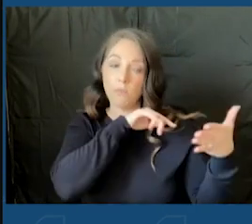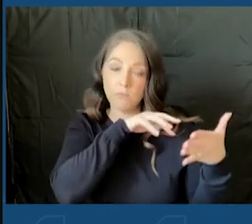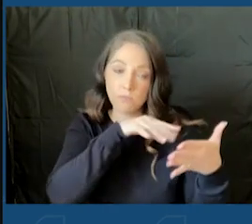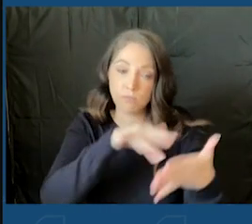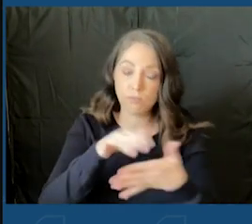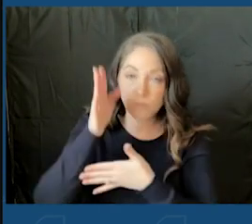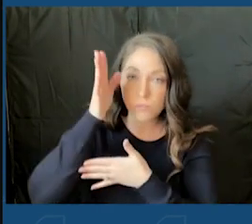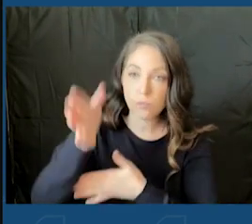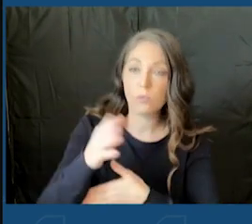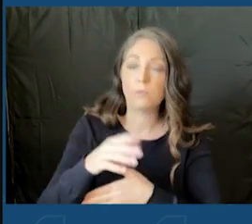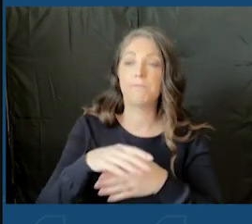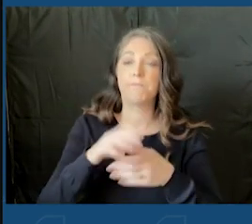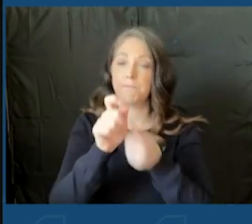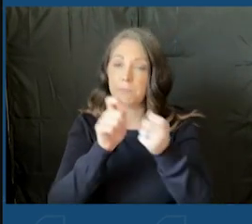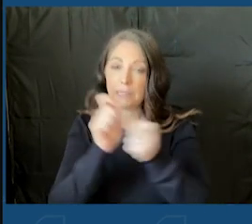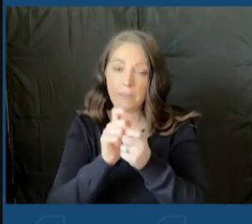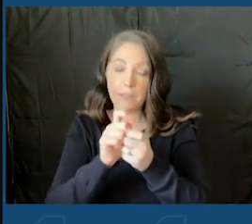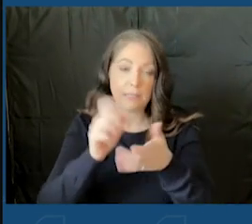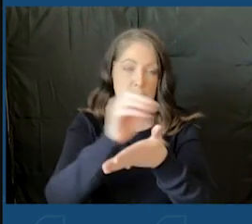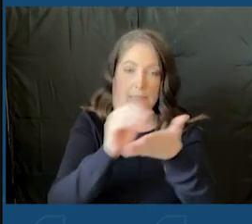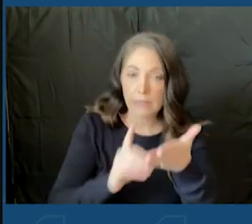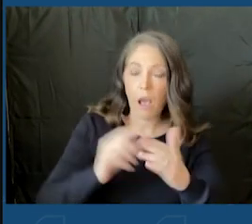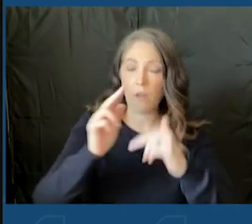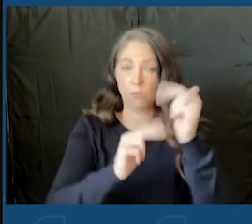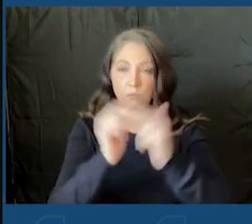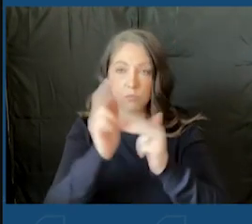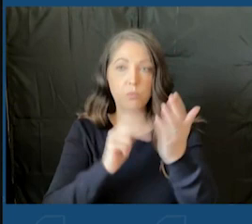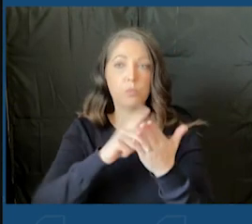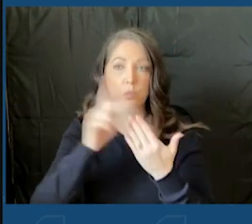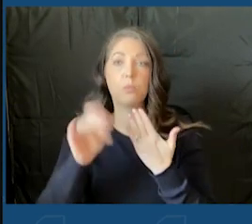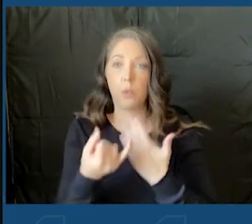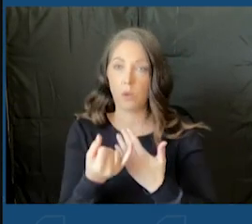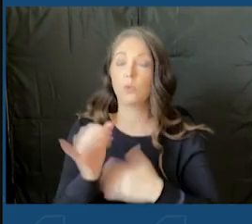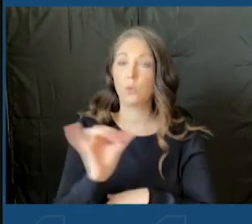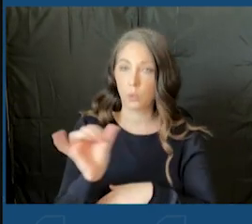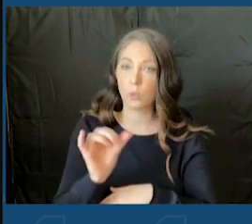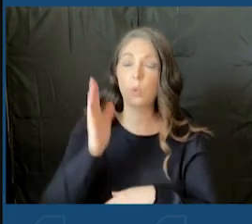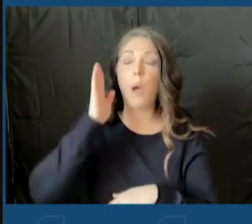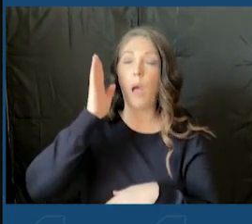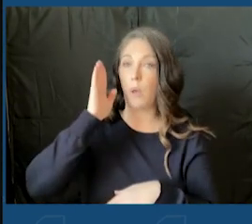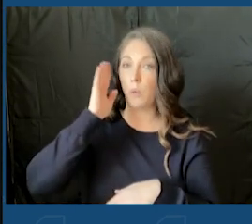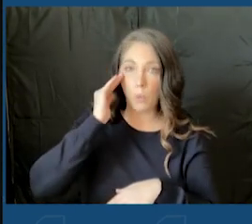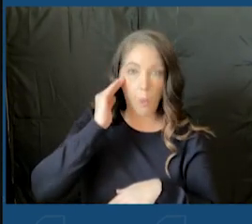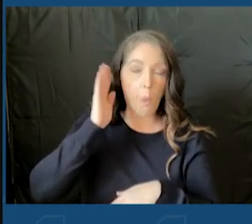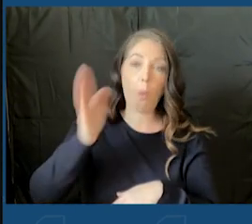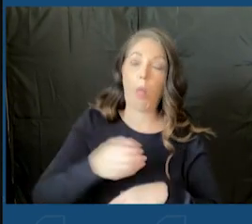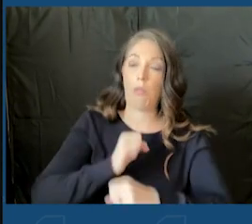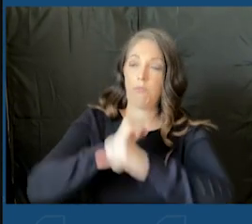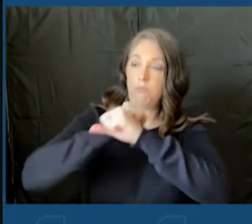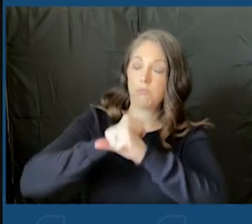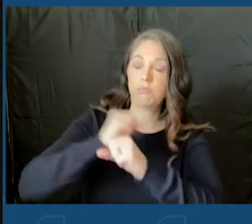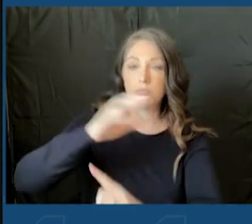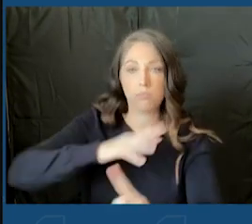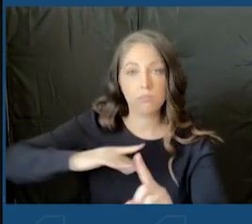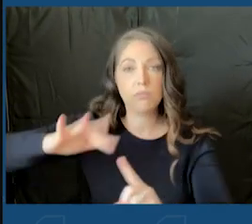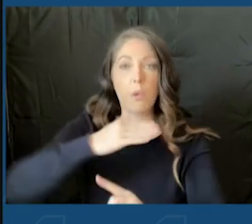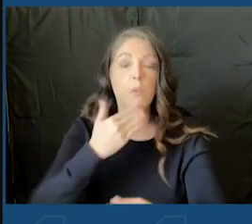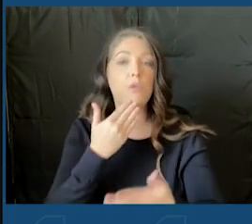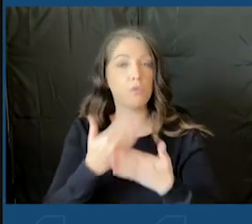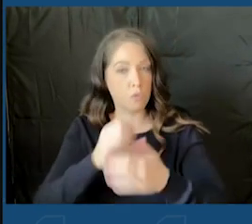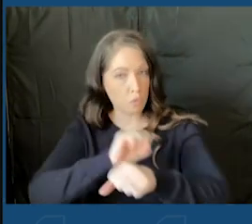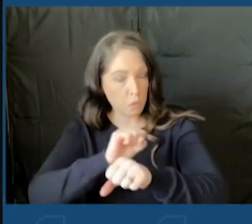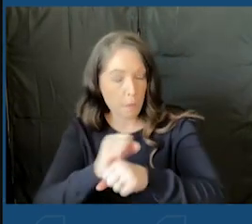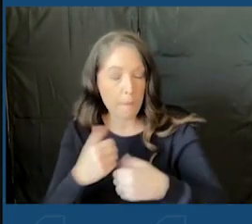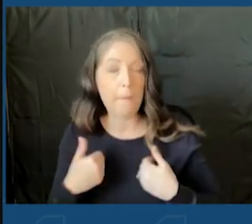construction projects as well. So I know that's going to help protect our environment with lots of good jobs, and we know we like the sound of that. And I